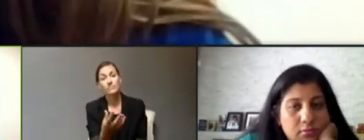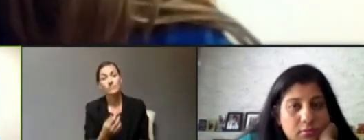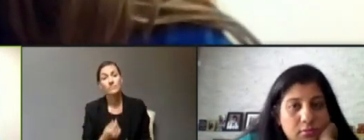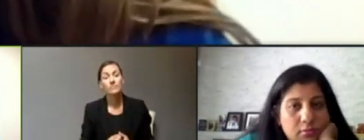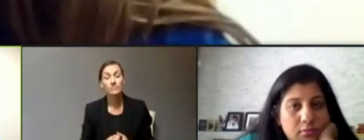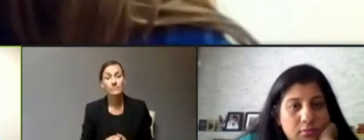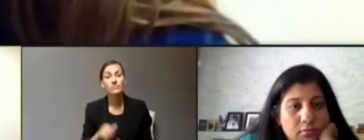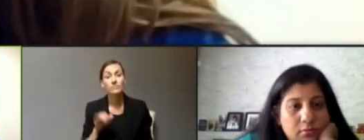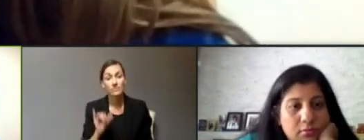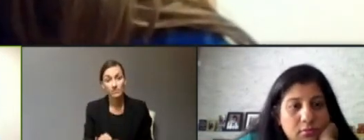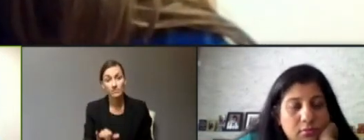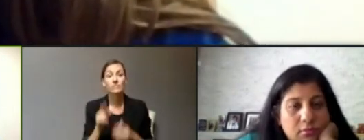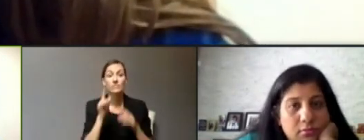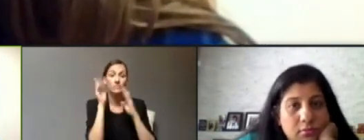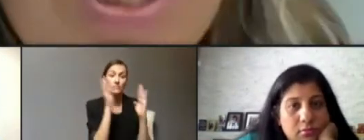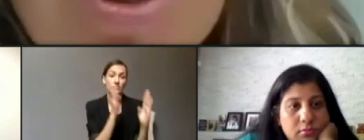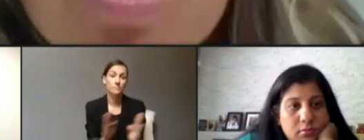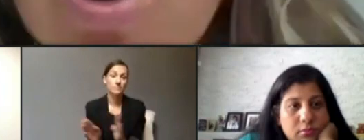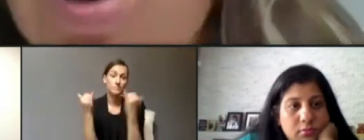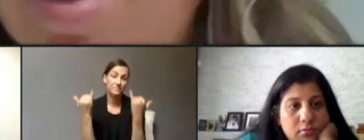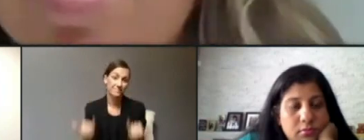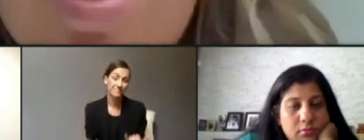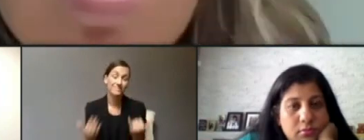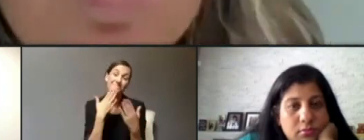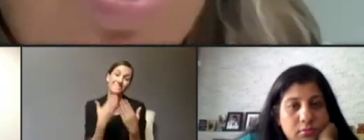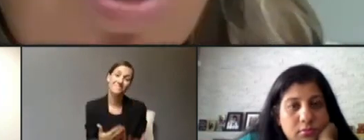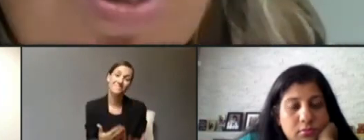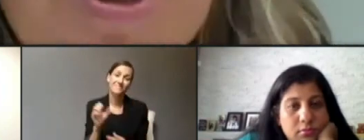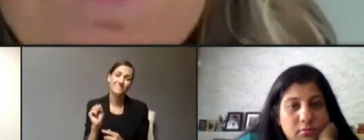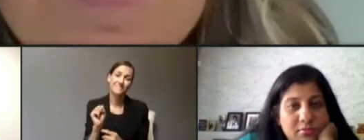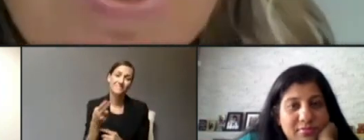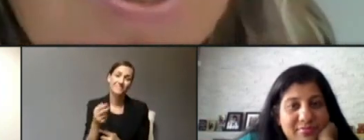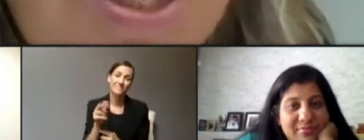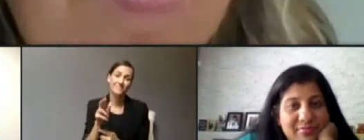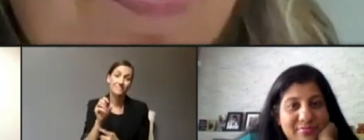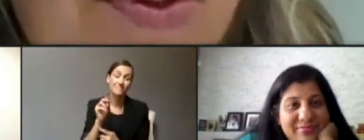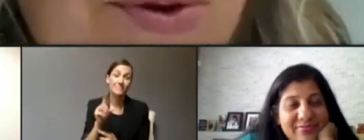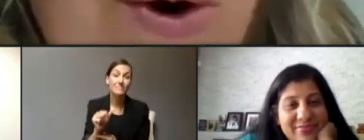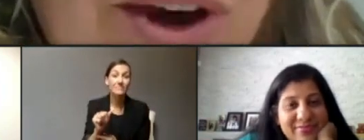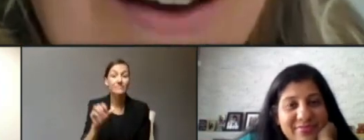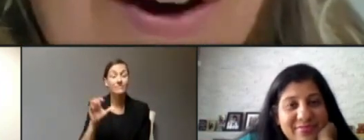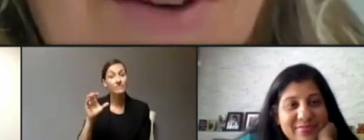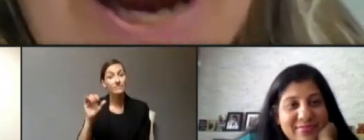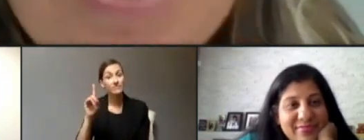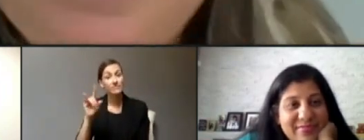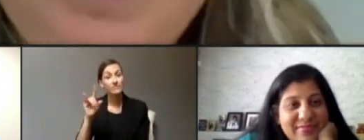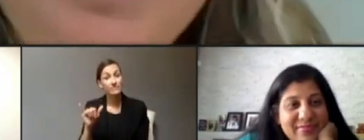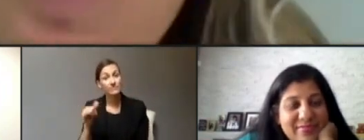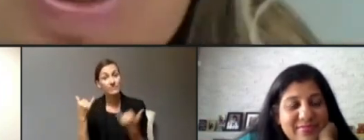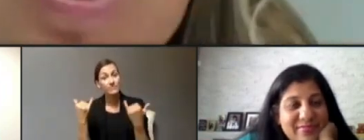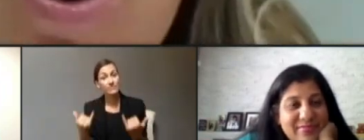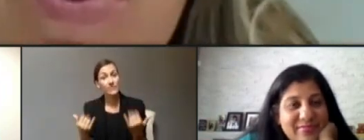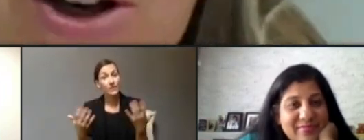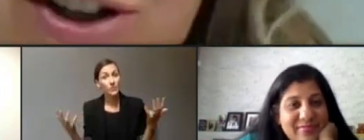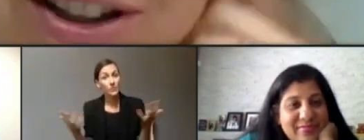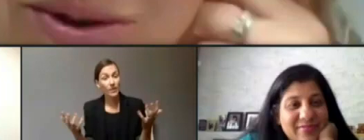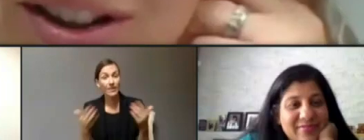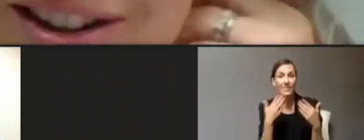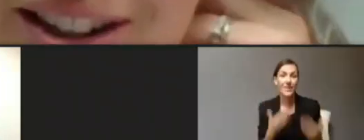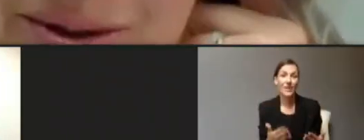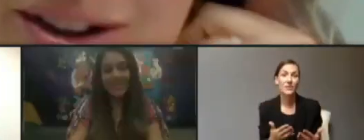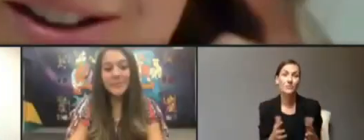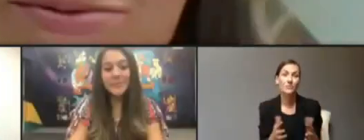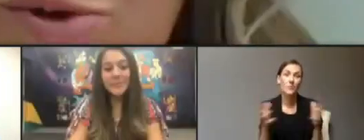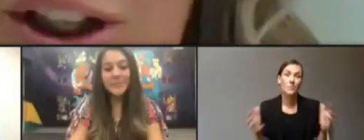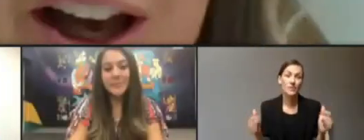that supply. Great. Thank you, Shalonda. Cindy, what do we have up next? Thank you, ladies, so much. This